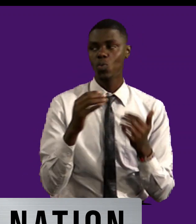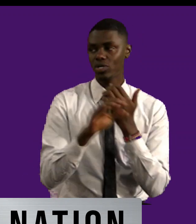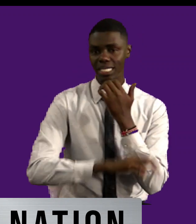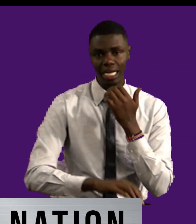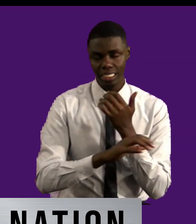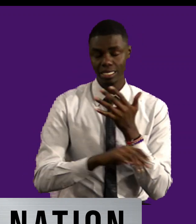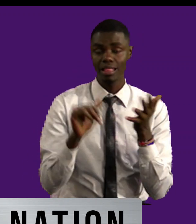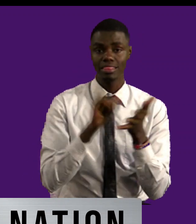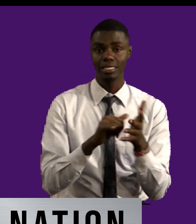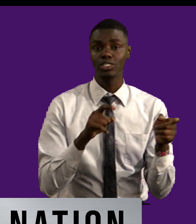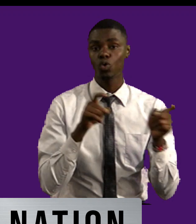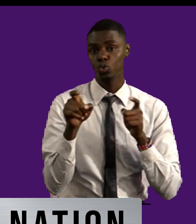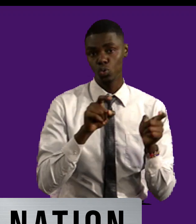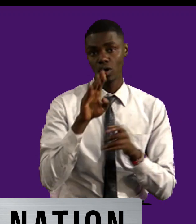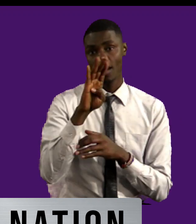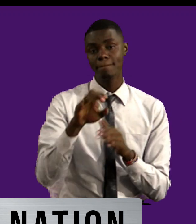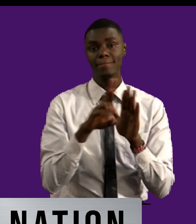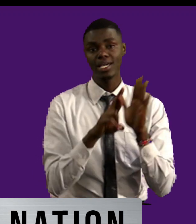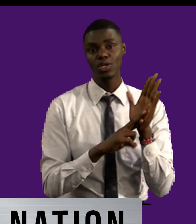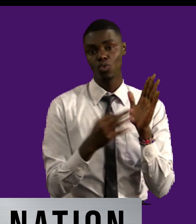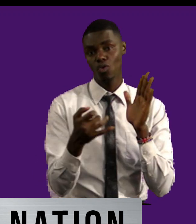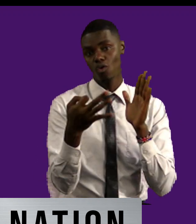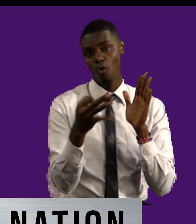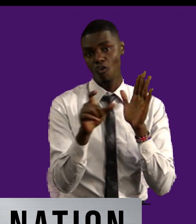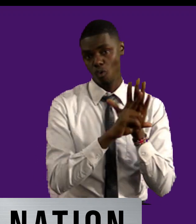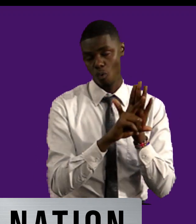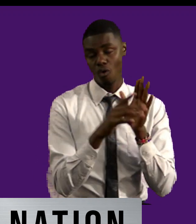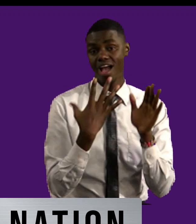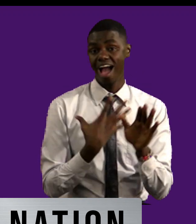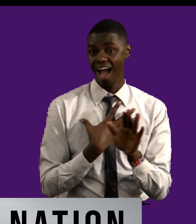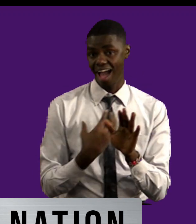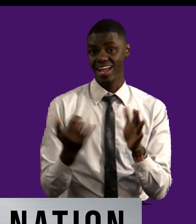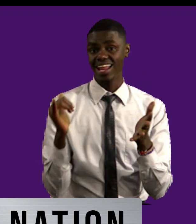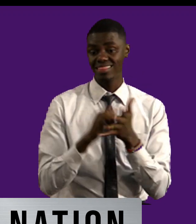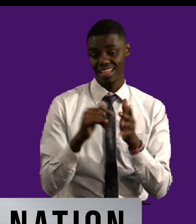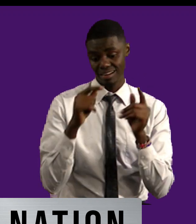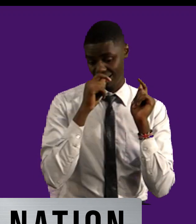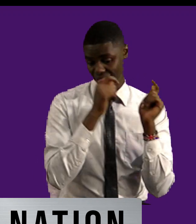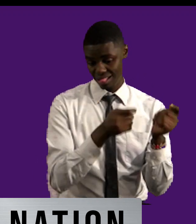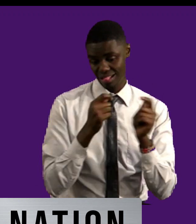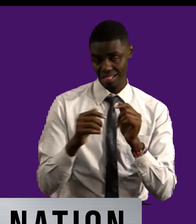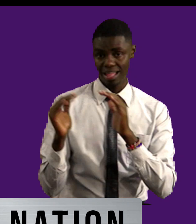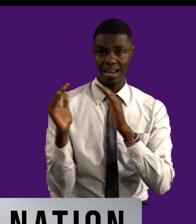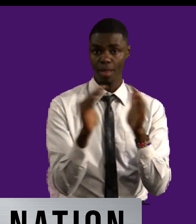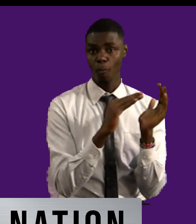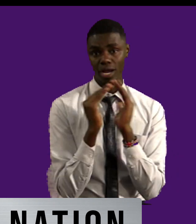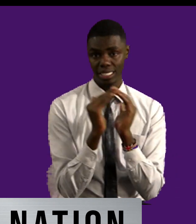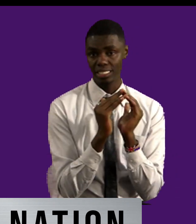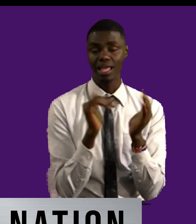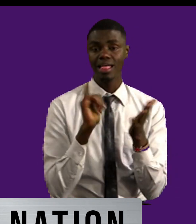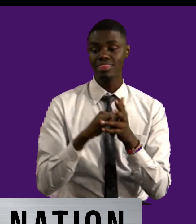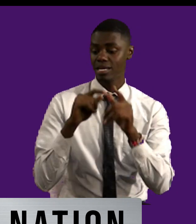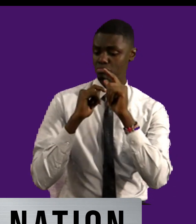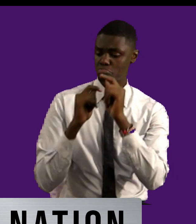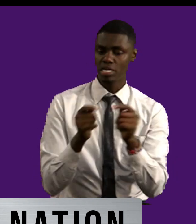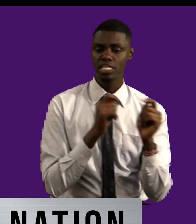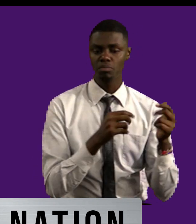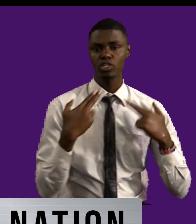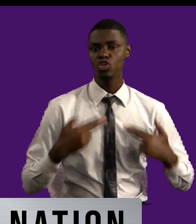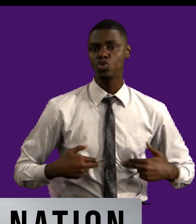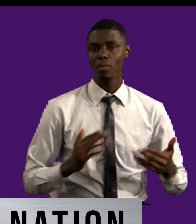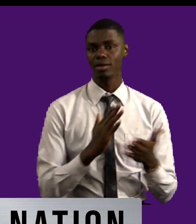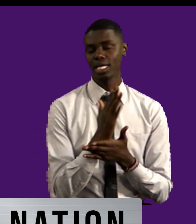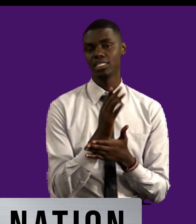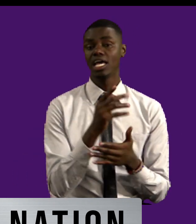country that is ruled by rule of law and that respects democracy, that respects human